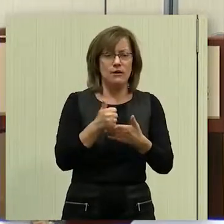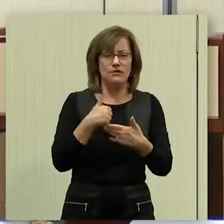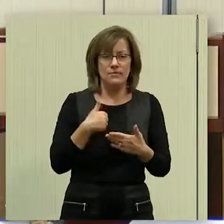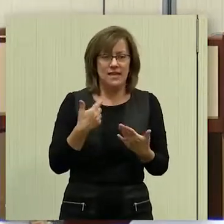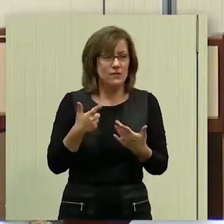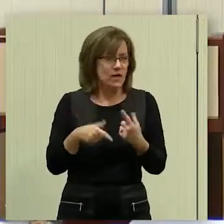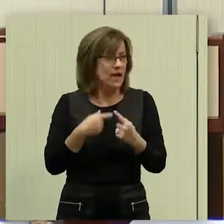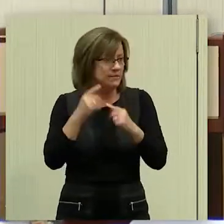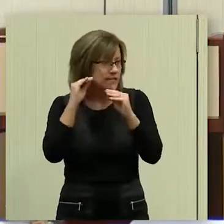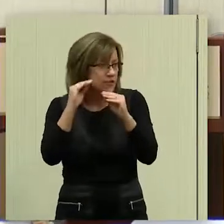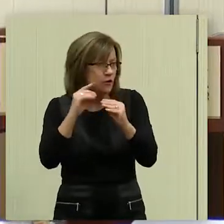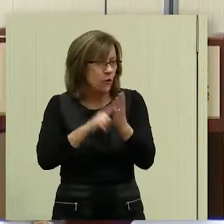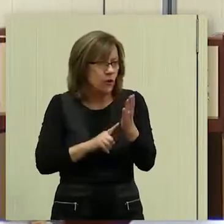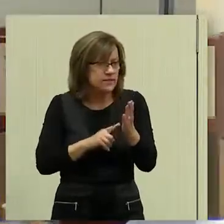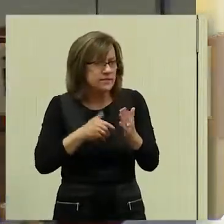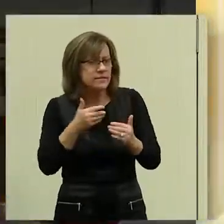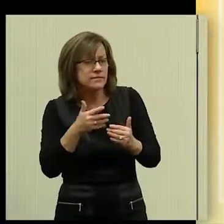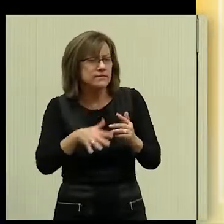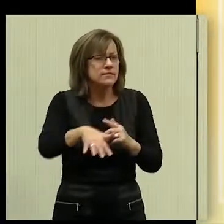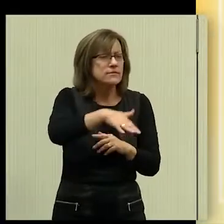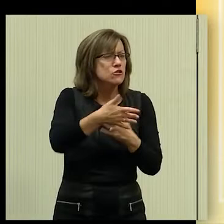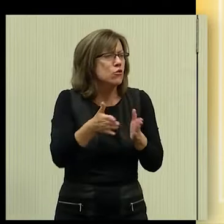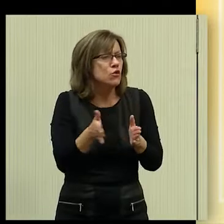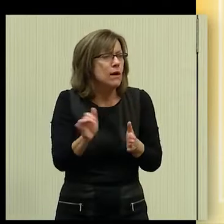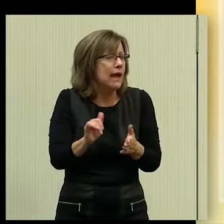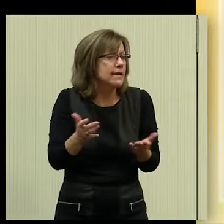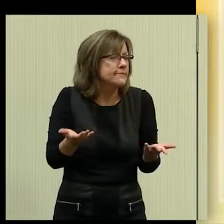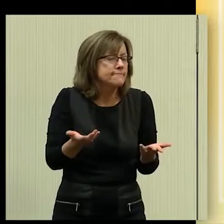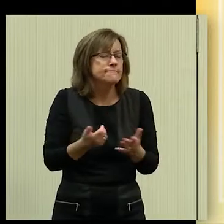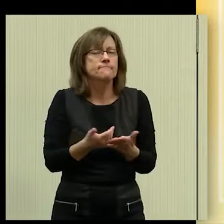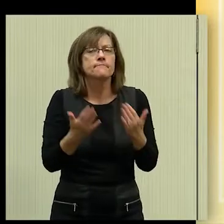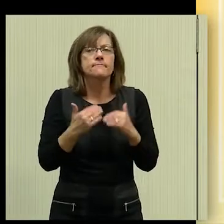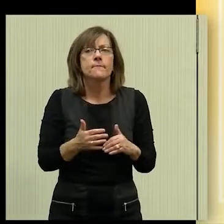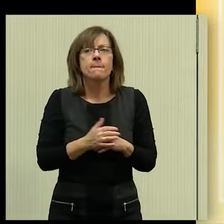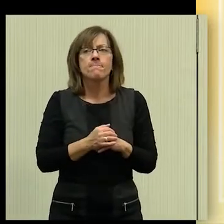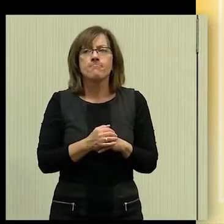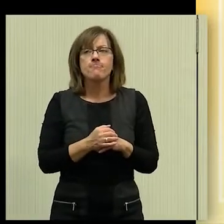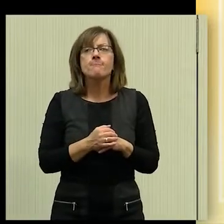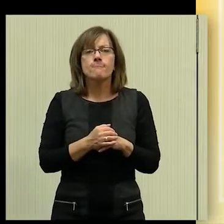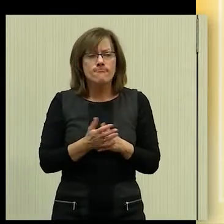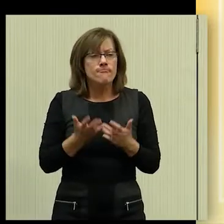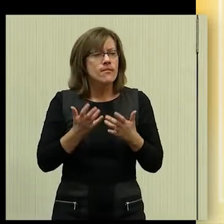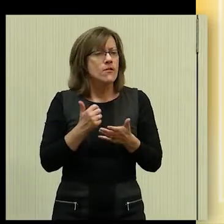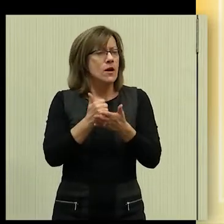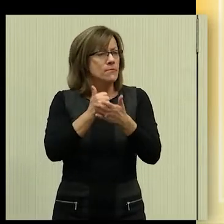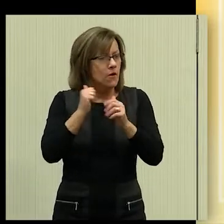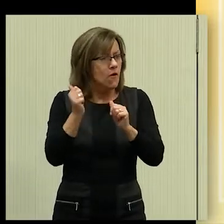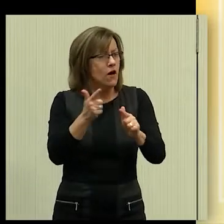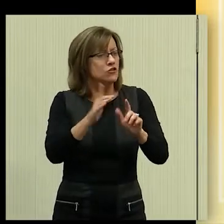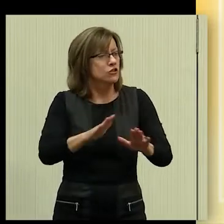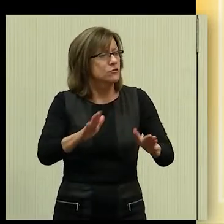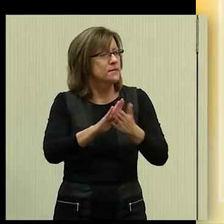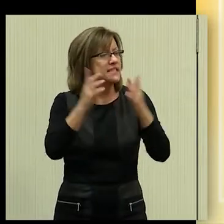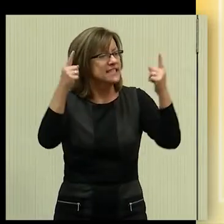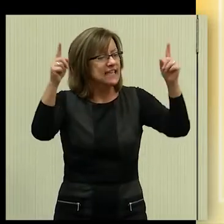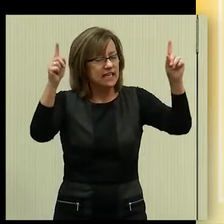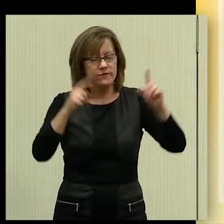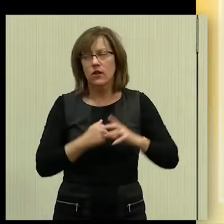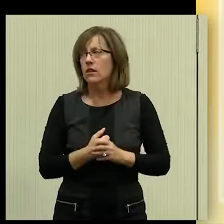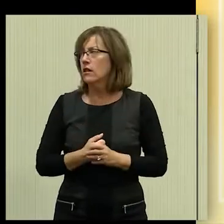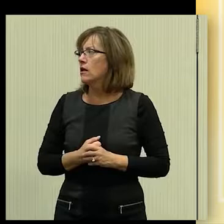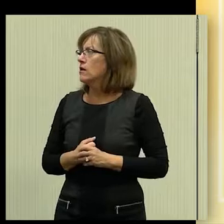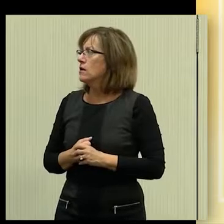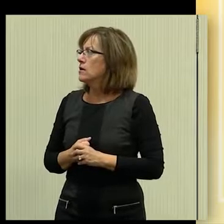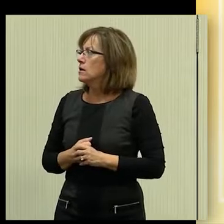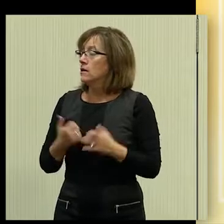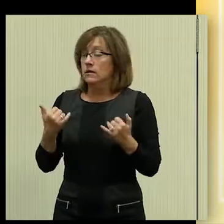to know what's this environment like. Okay, we want to help all children be successful in the environment. So we might do things, now here's where I need